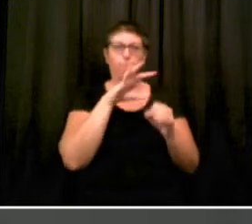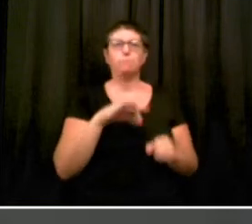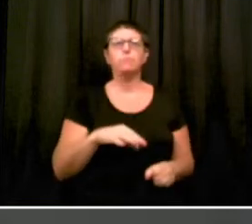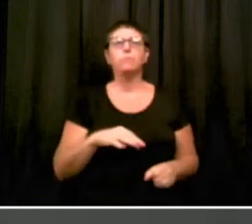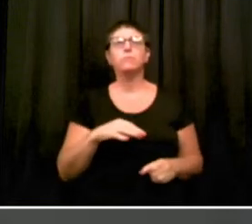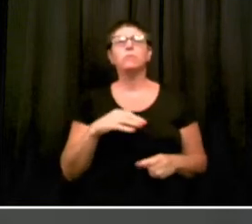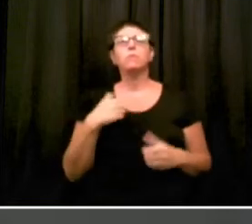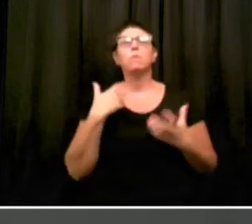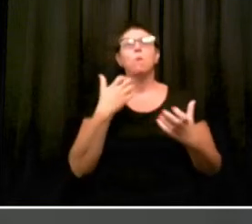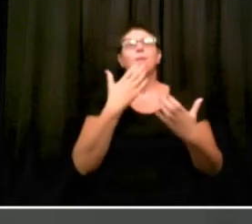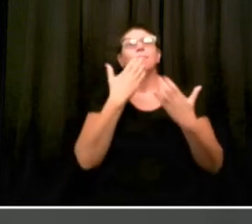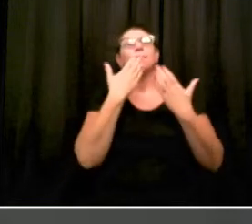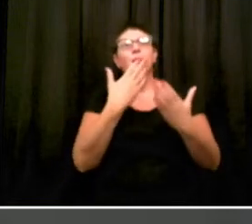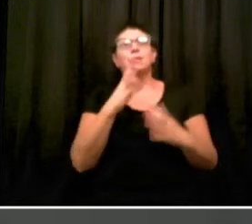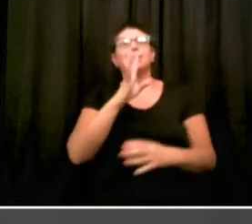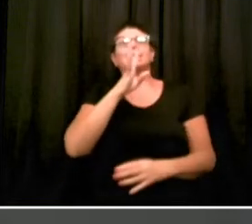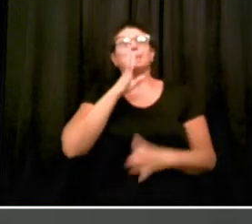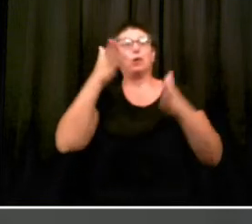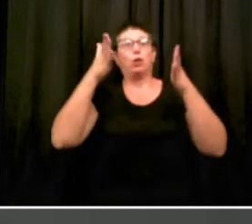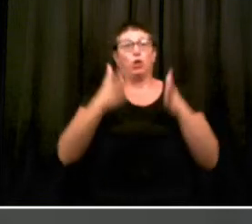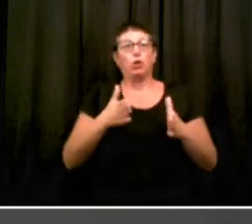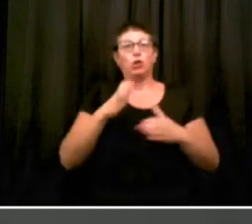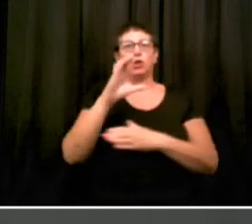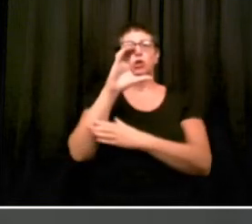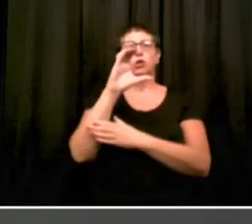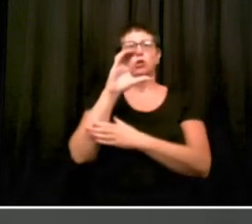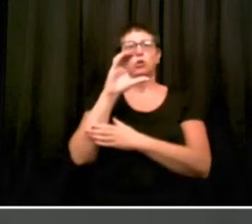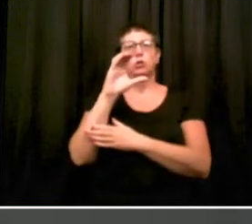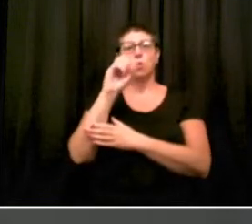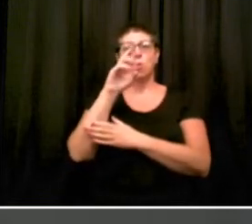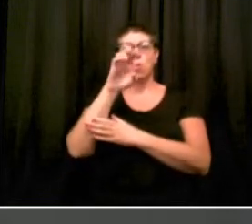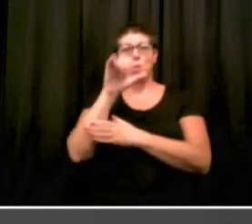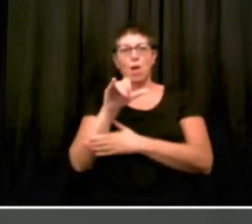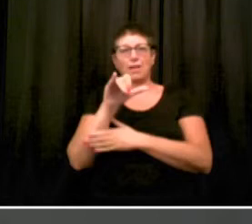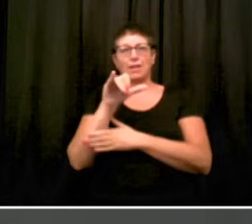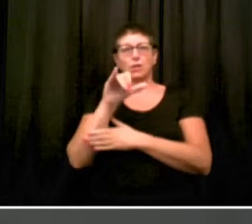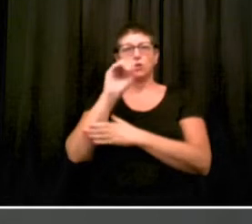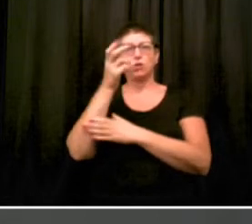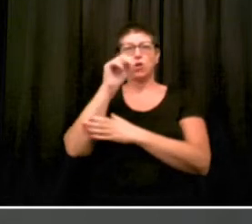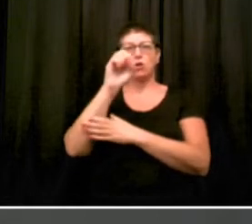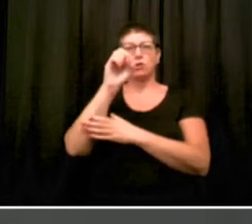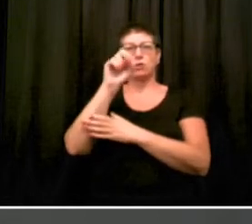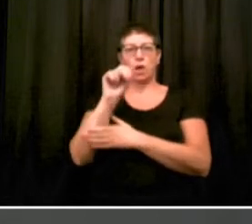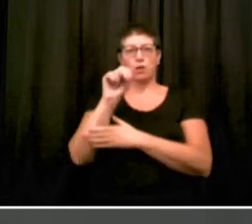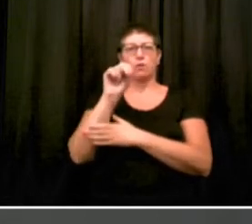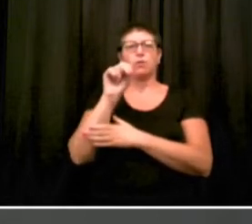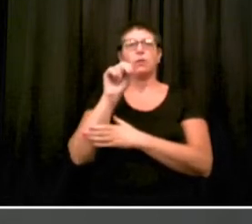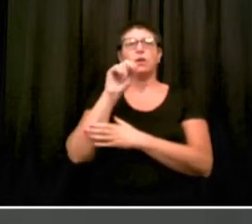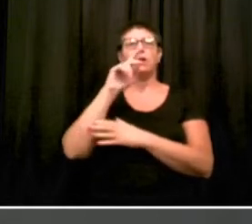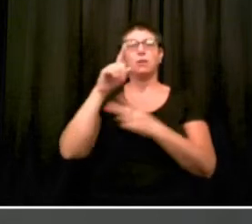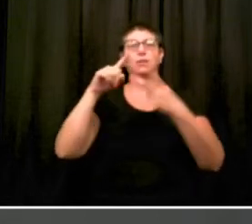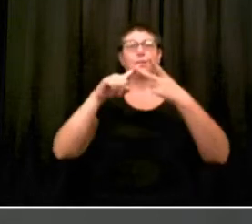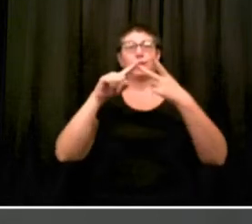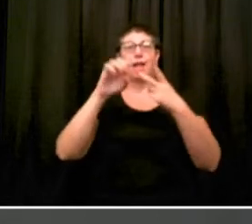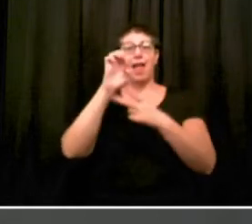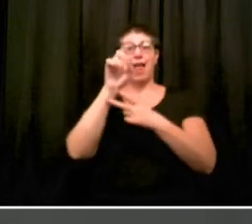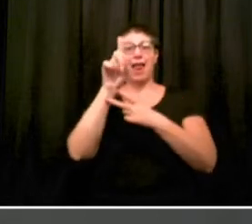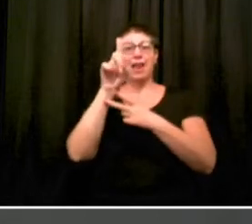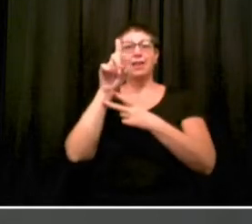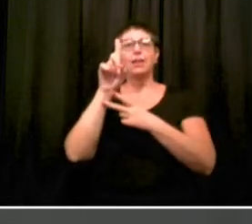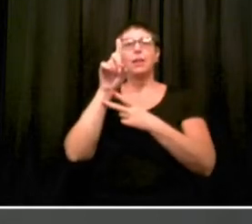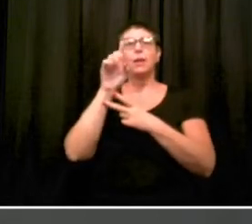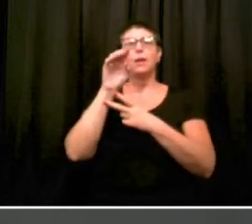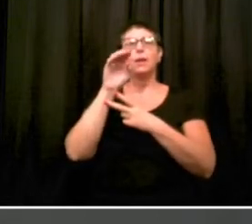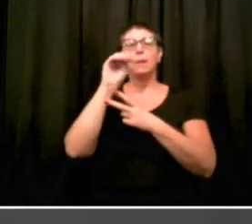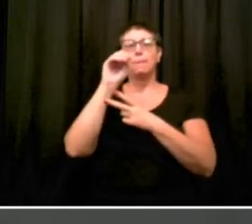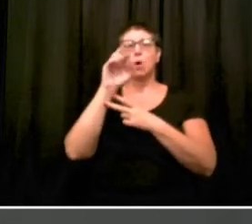They authored a op-ed recently in the Daily News making the case for long-term borrowing. Many, many unions